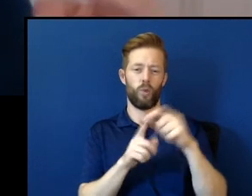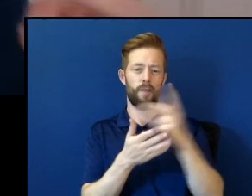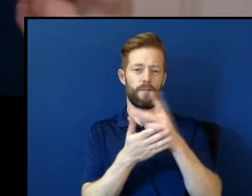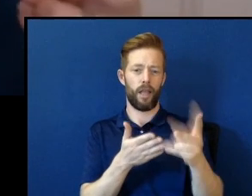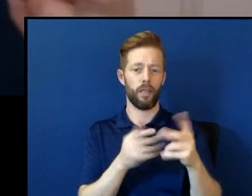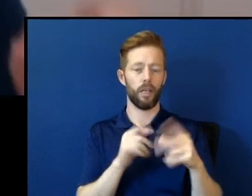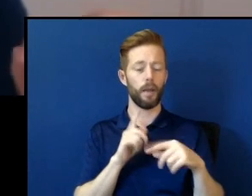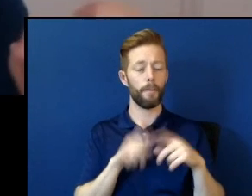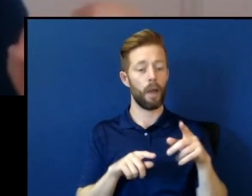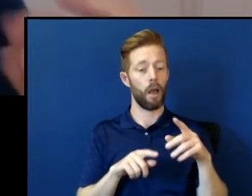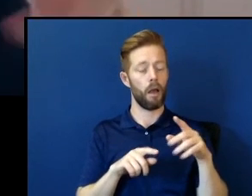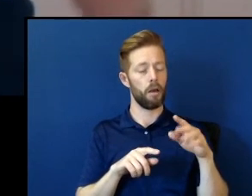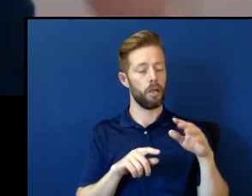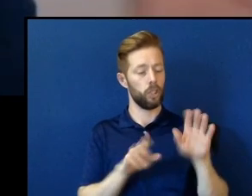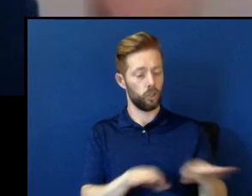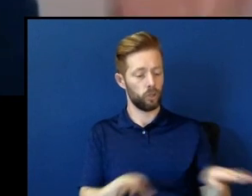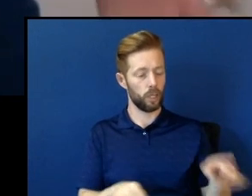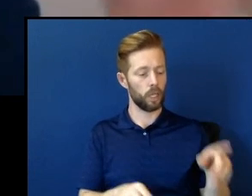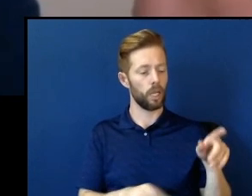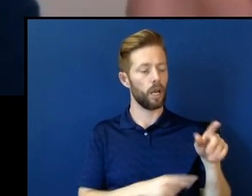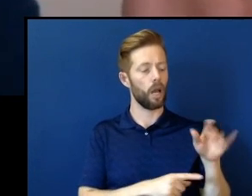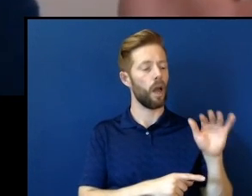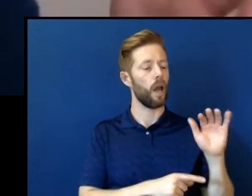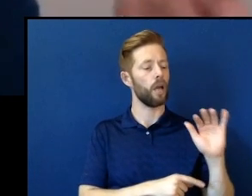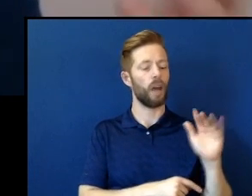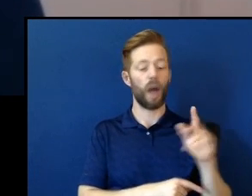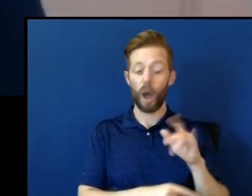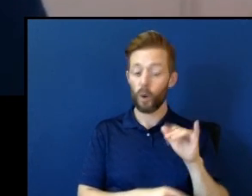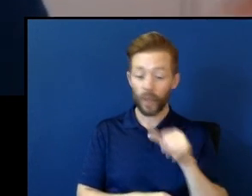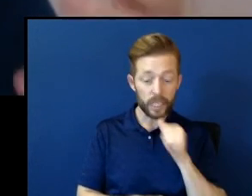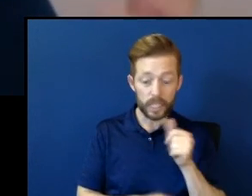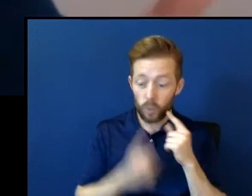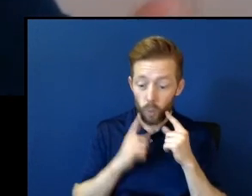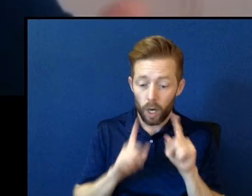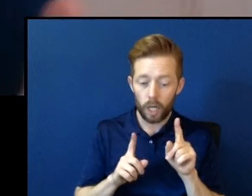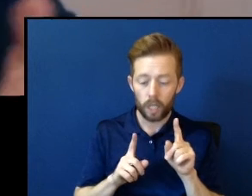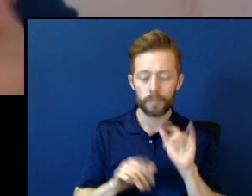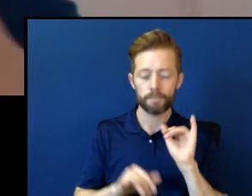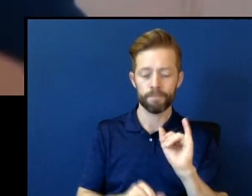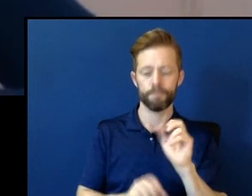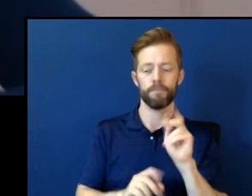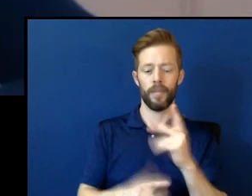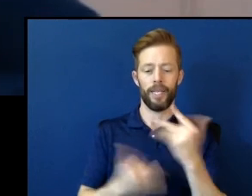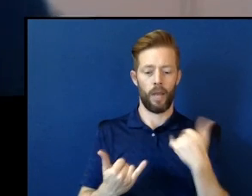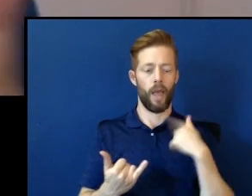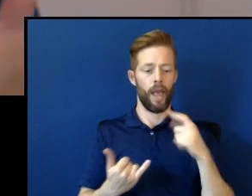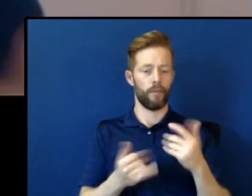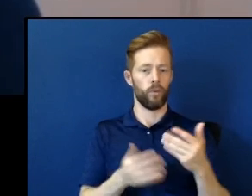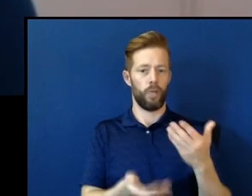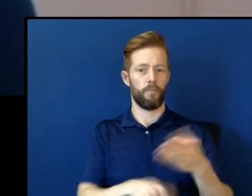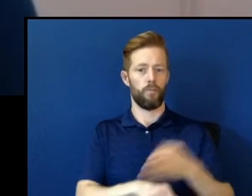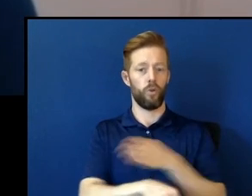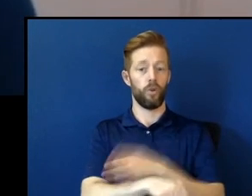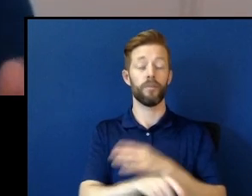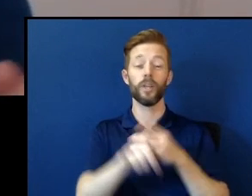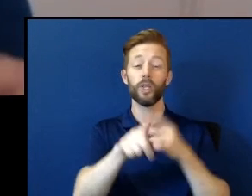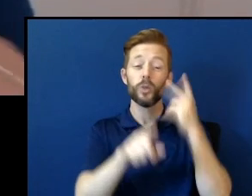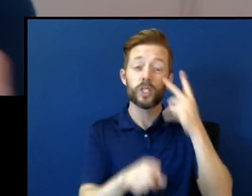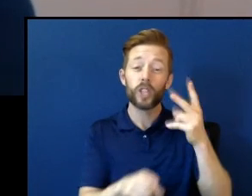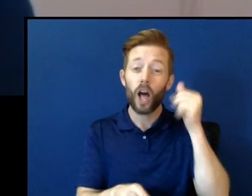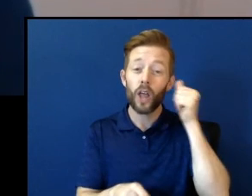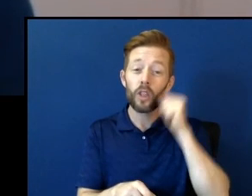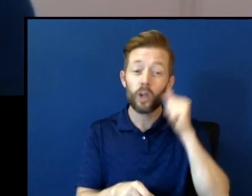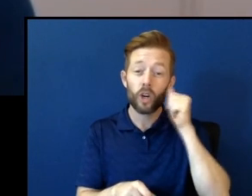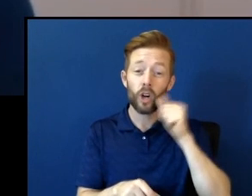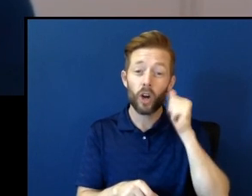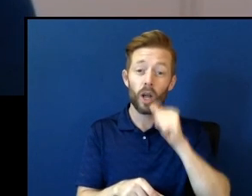failure, but those failures as just part of the process. So okay, so I created something, it didn't work, so now I have to improve upon it. And the